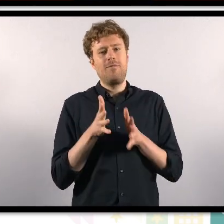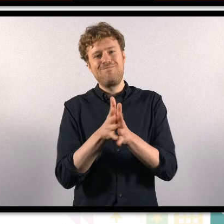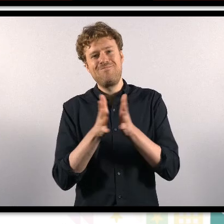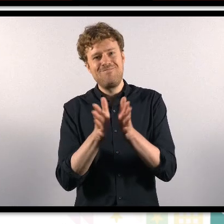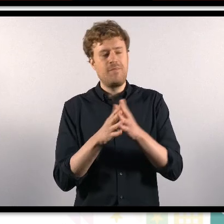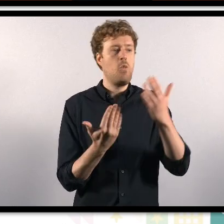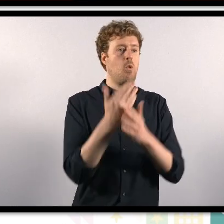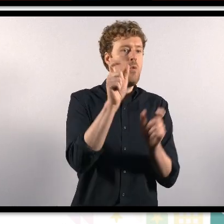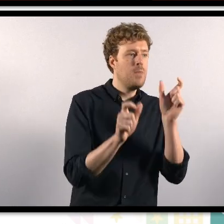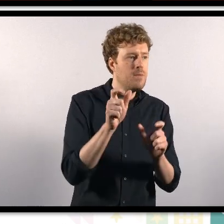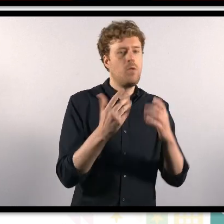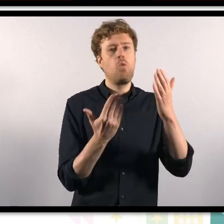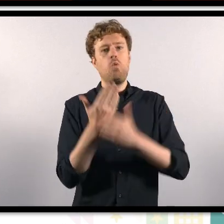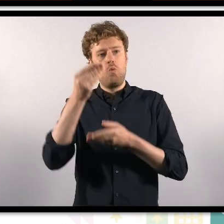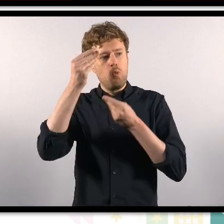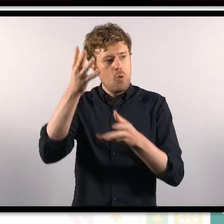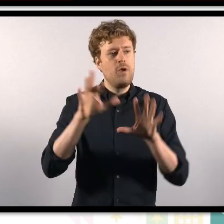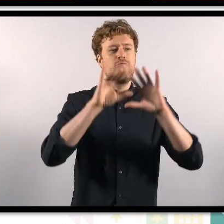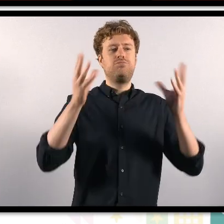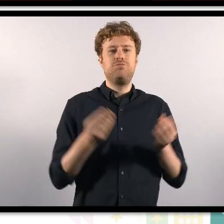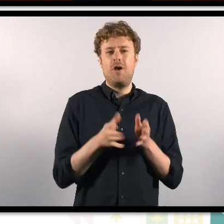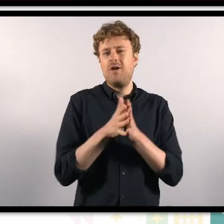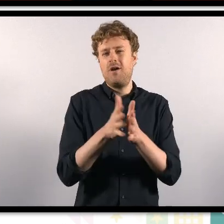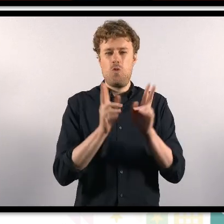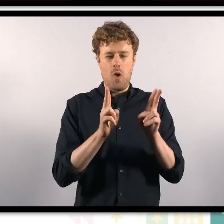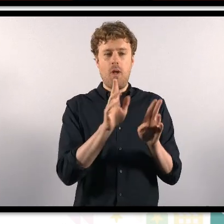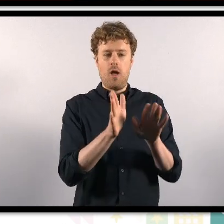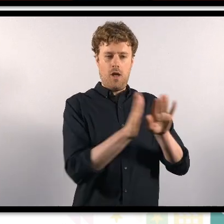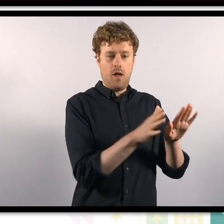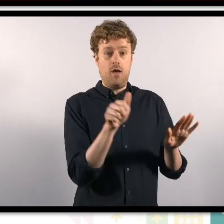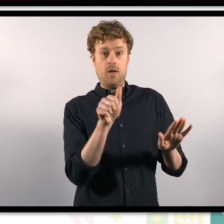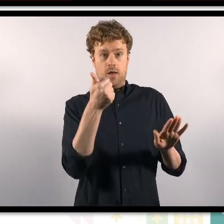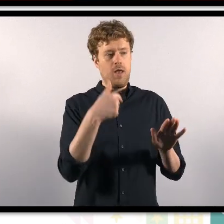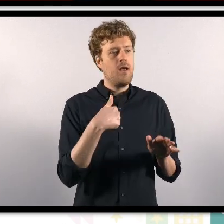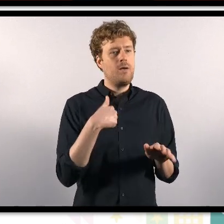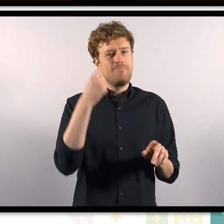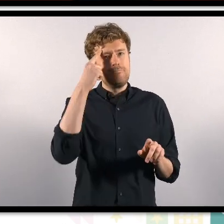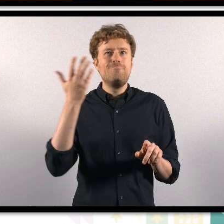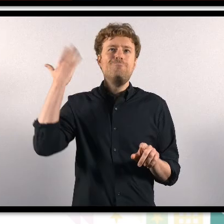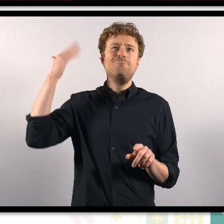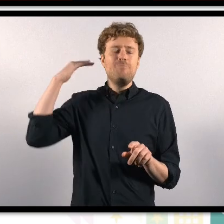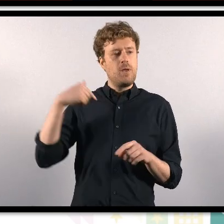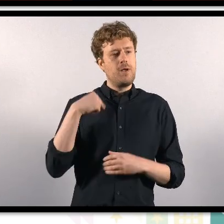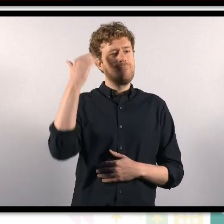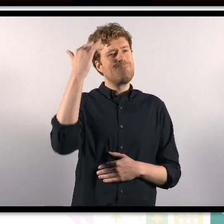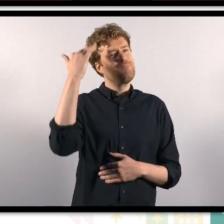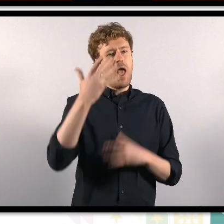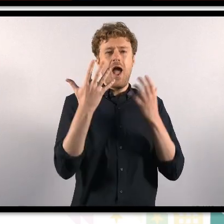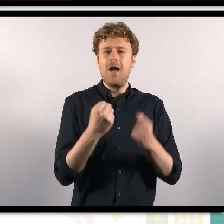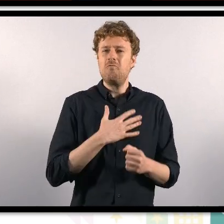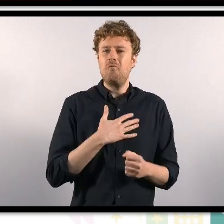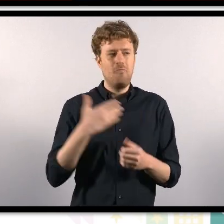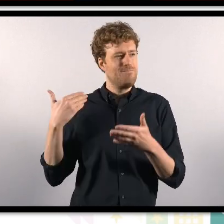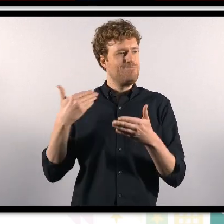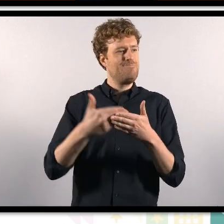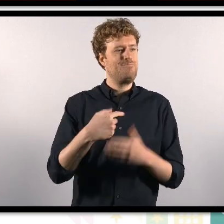had the Kubernetes 10-year anniversary last year that we had a lot of celebrations of. This year is when CNCF turns